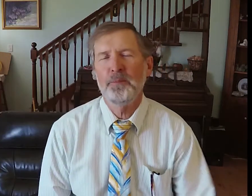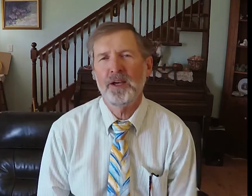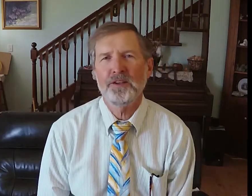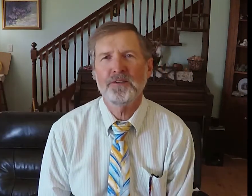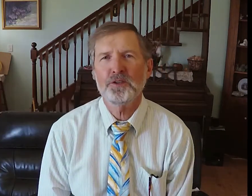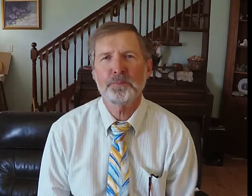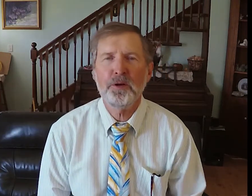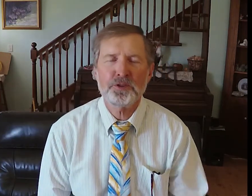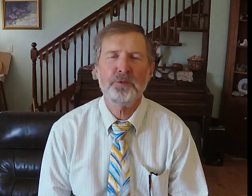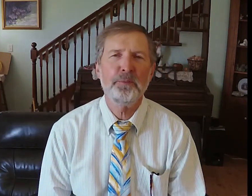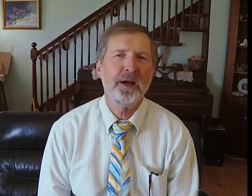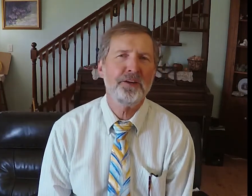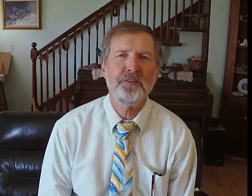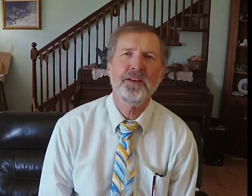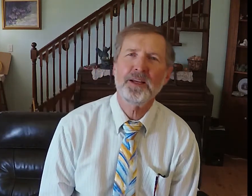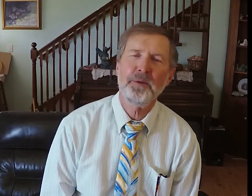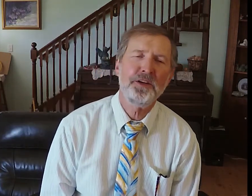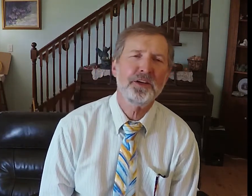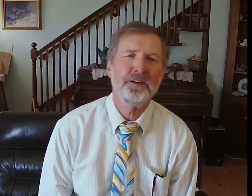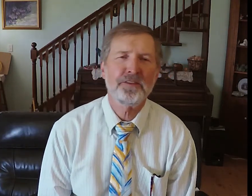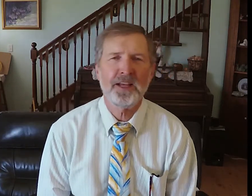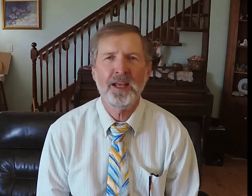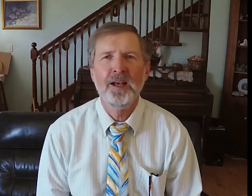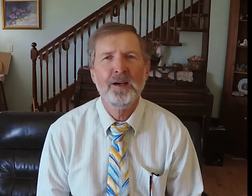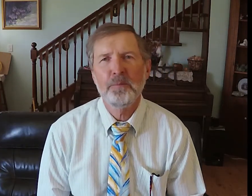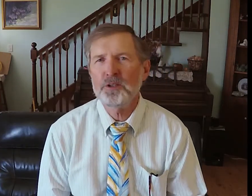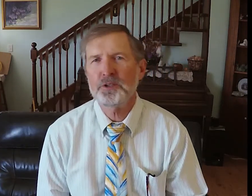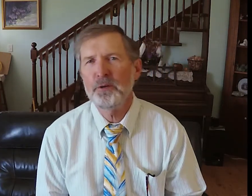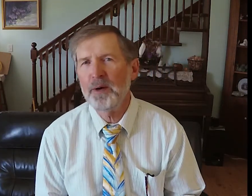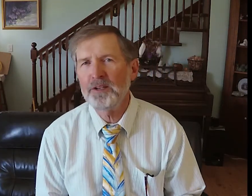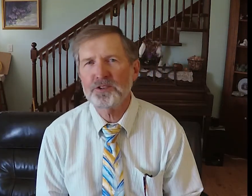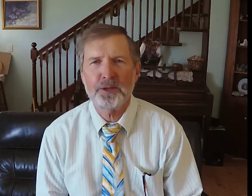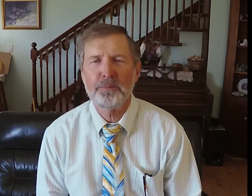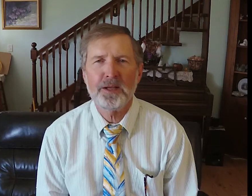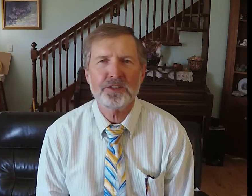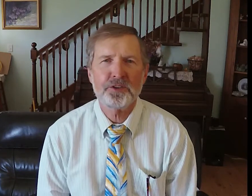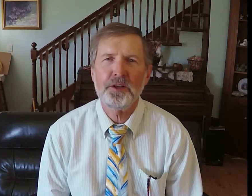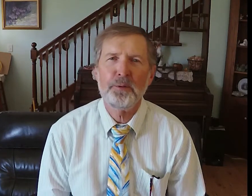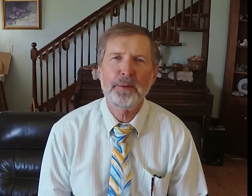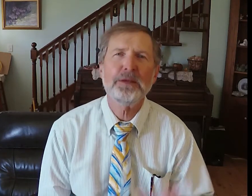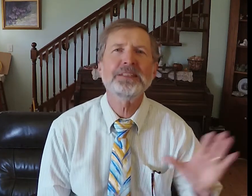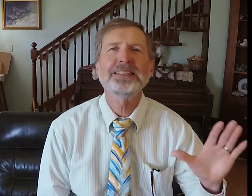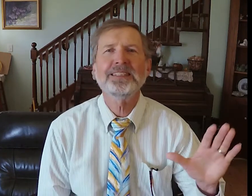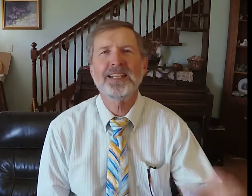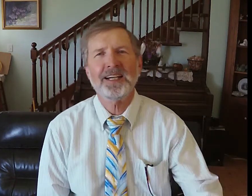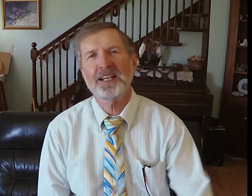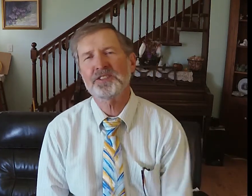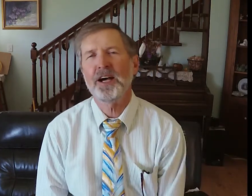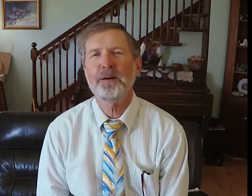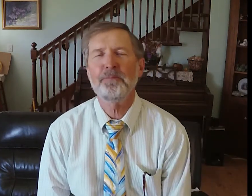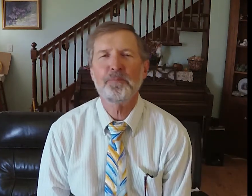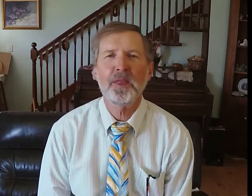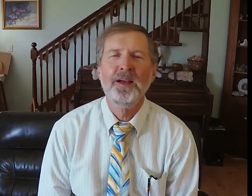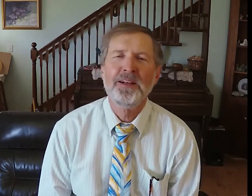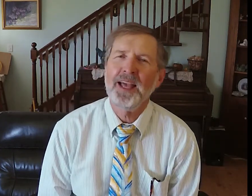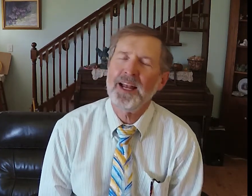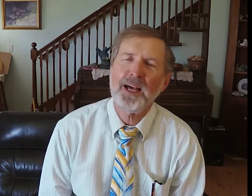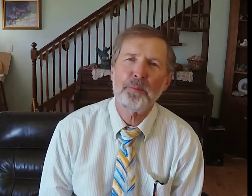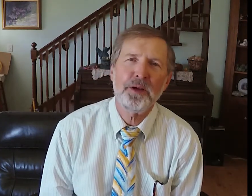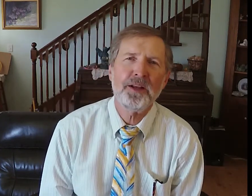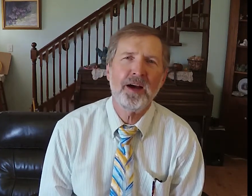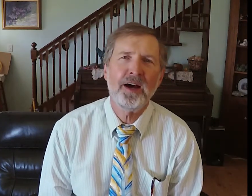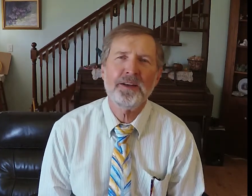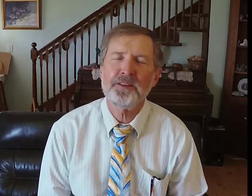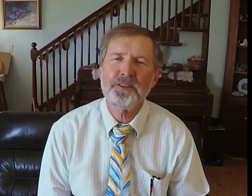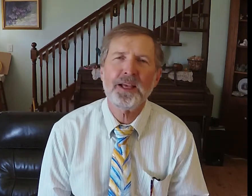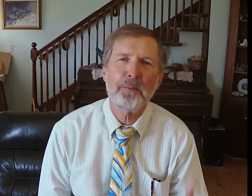Post a reminder, folks. Post a reminder. If you're like me, you're going to forget. Post a reminder someplace so you remember, oh, I got to stop and I got